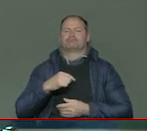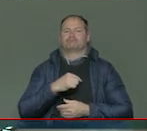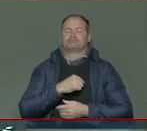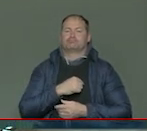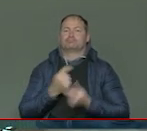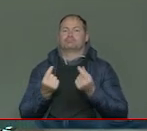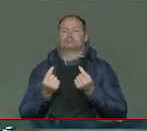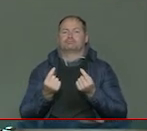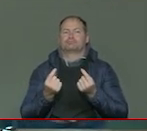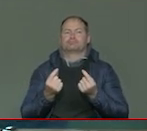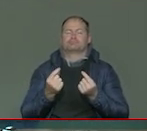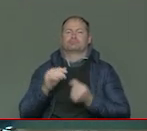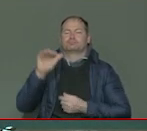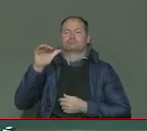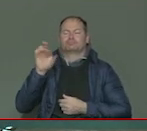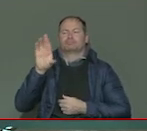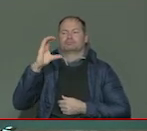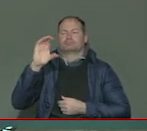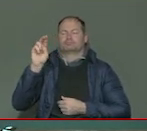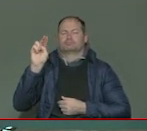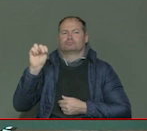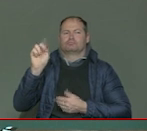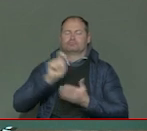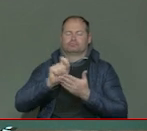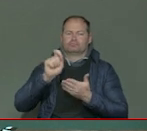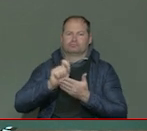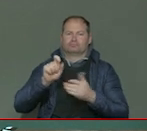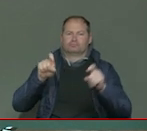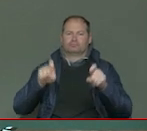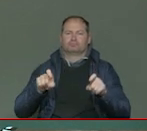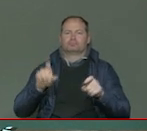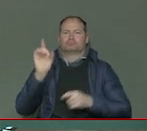our bank recon. And it's a debit balance, so we will have